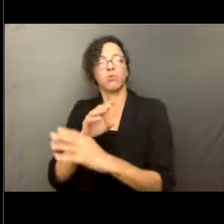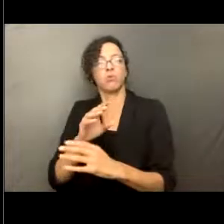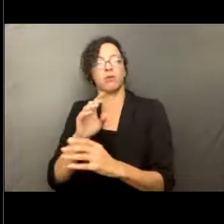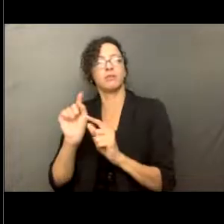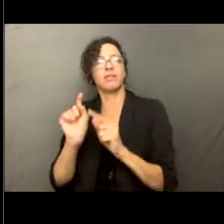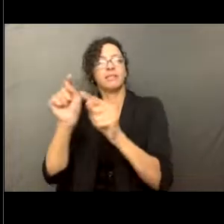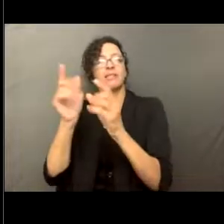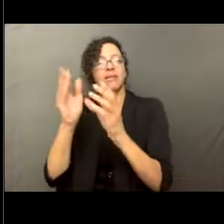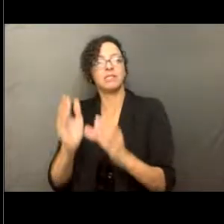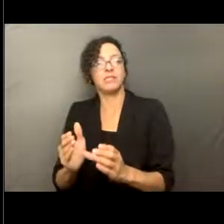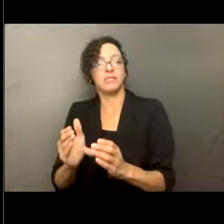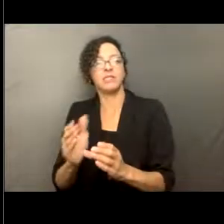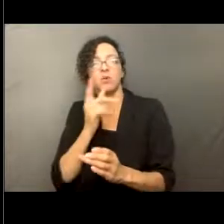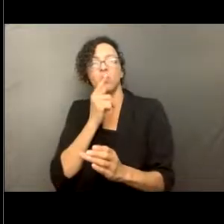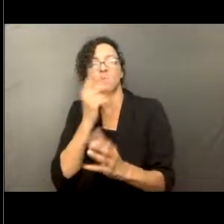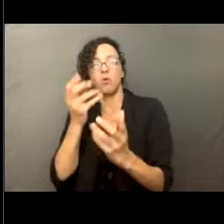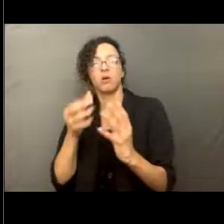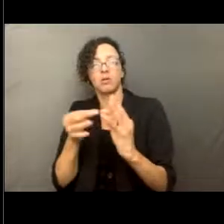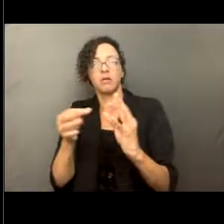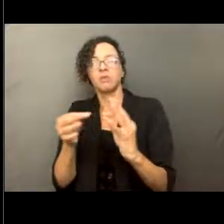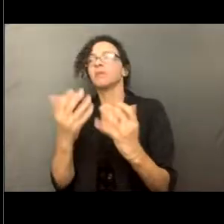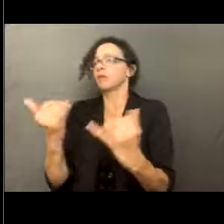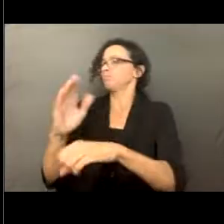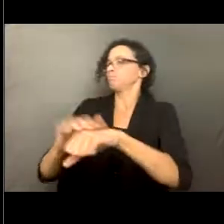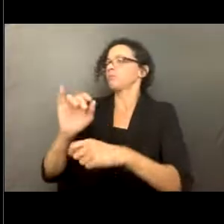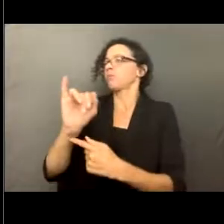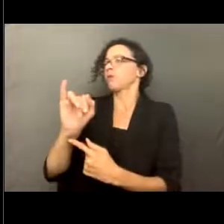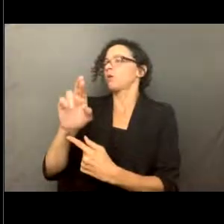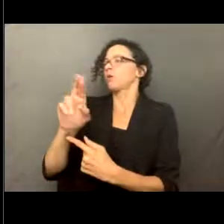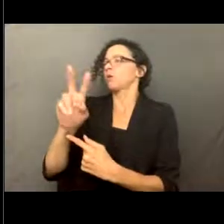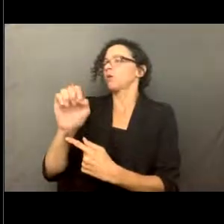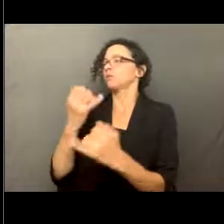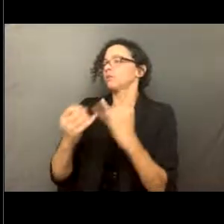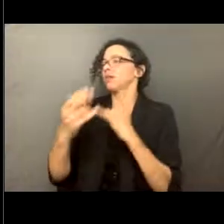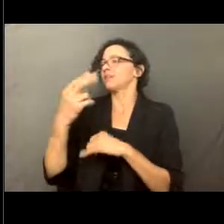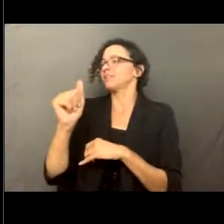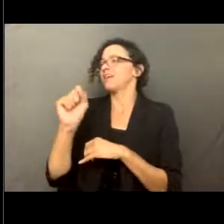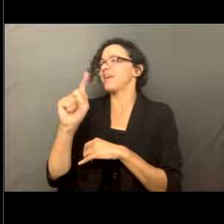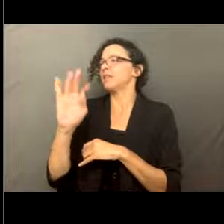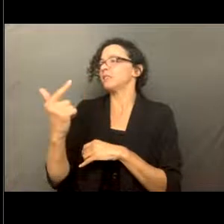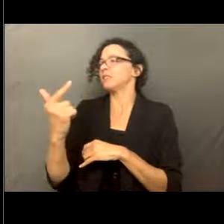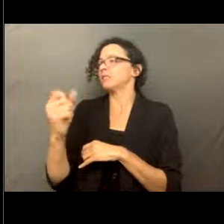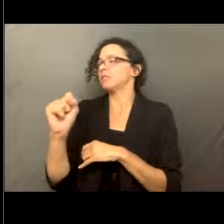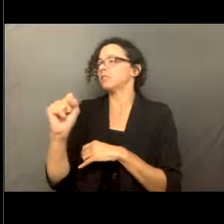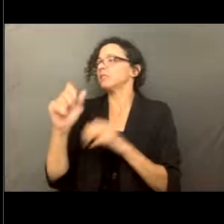on Herb Hastings. Herb, you're now free to unmute yourself and make a comment.